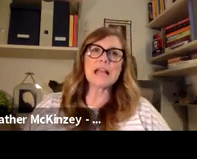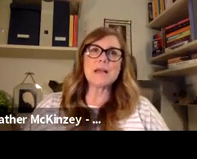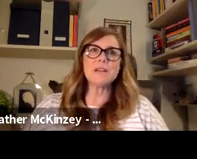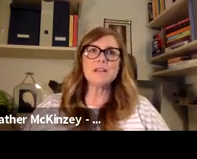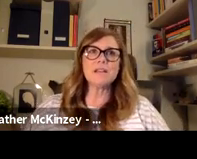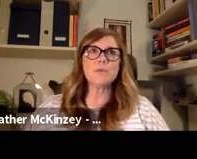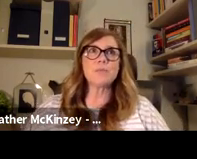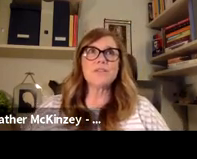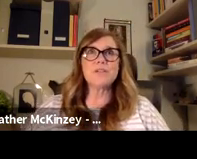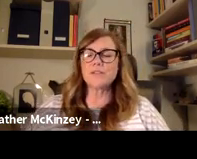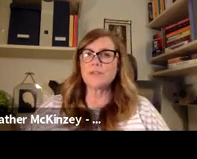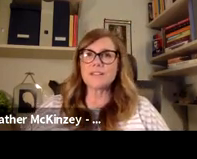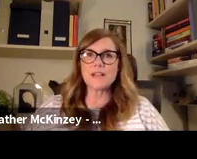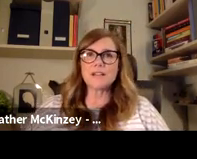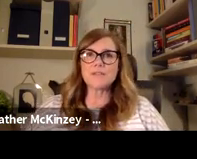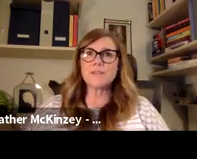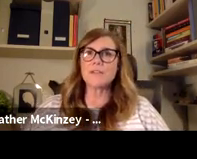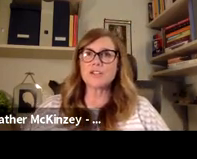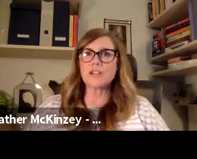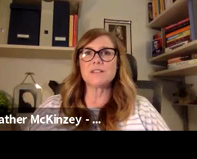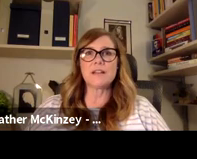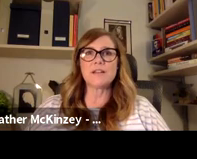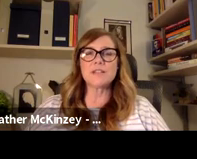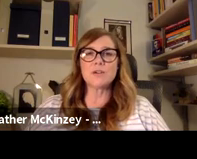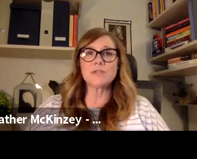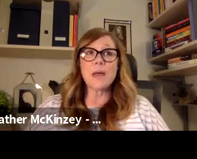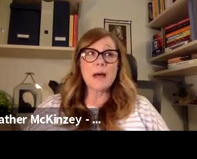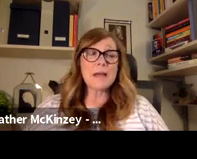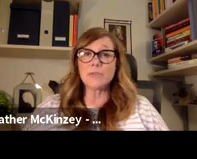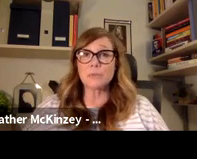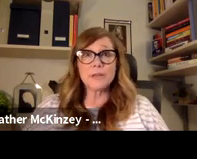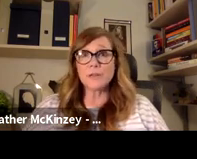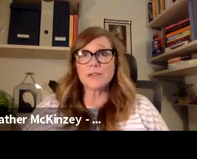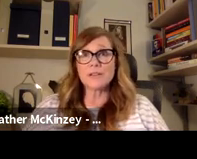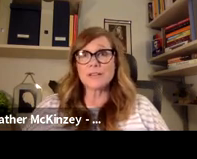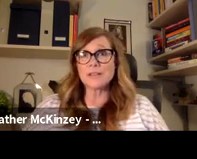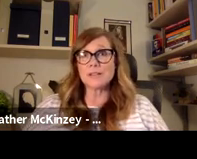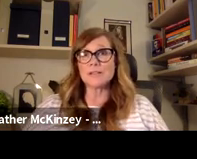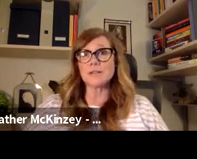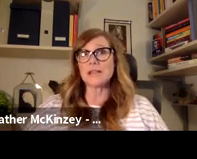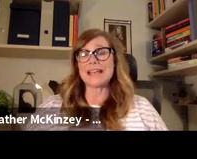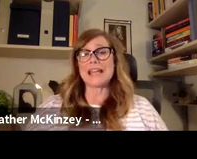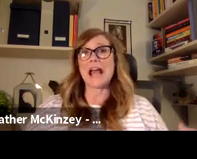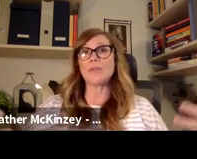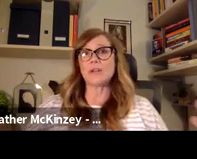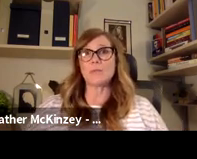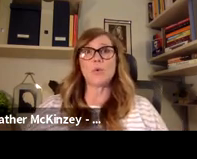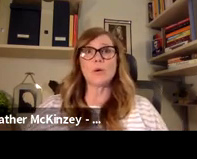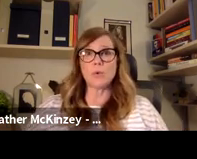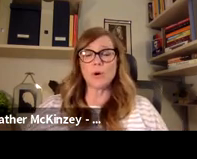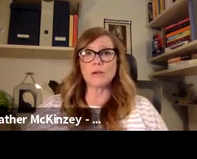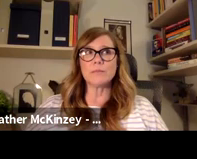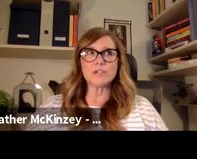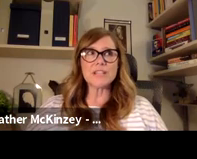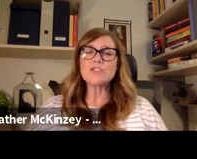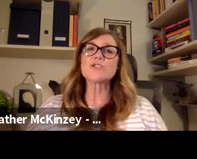So I'm going to give a brief overview of executive function, executive skills. I'm thrilled that this is getting out there more